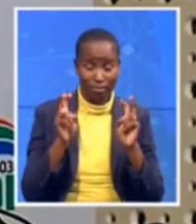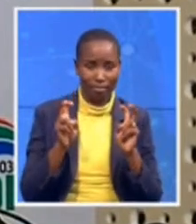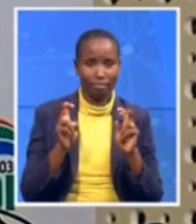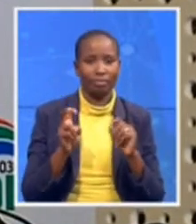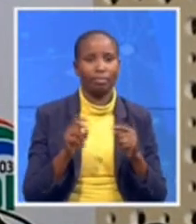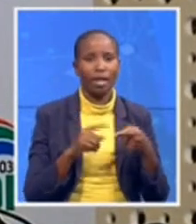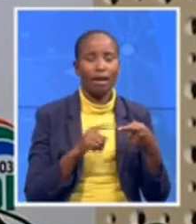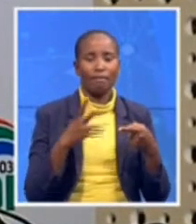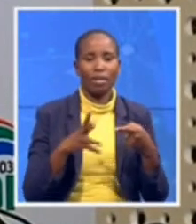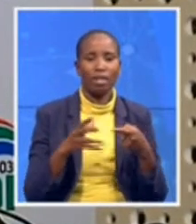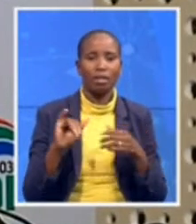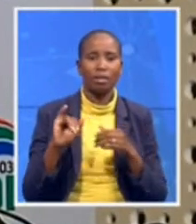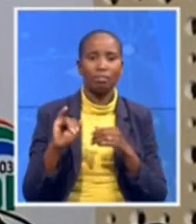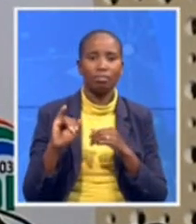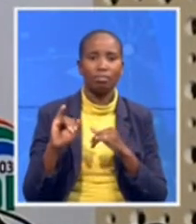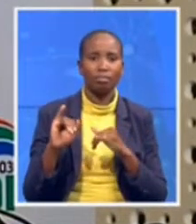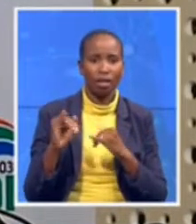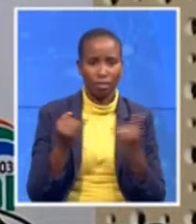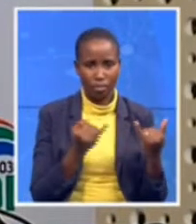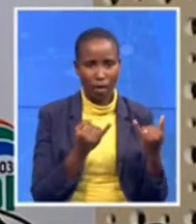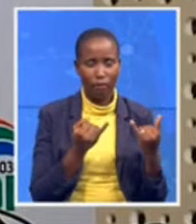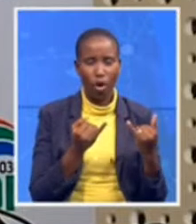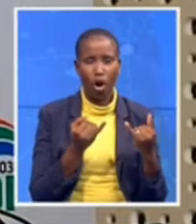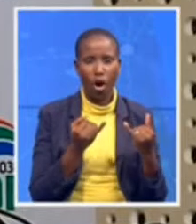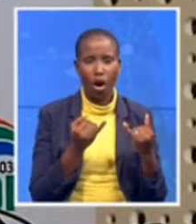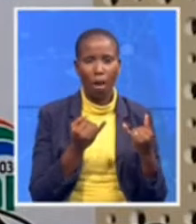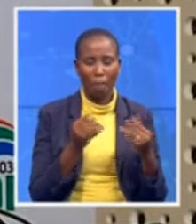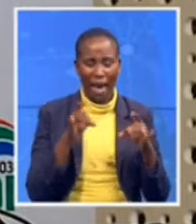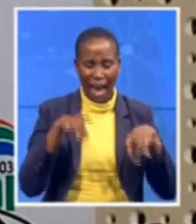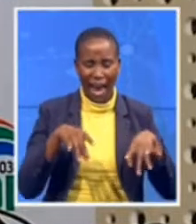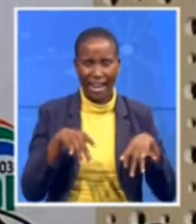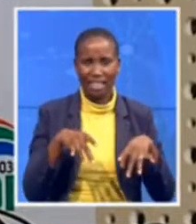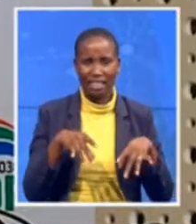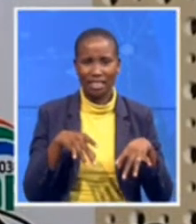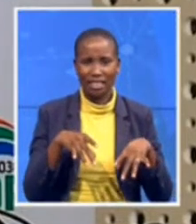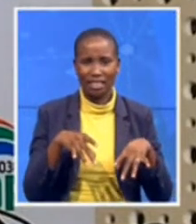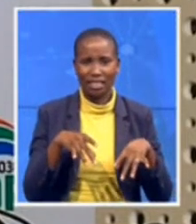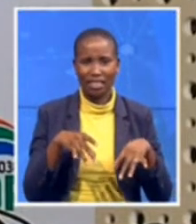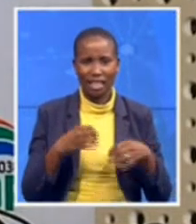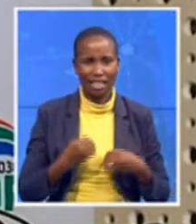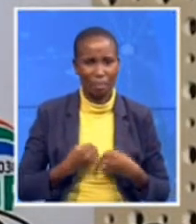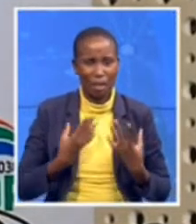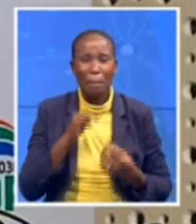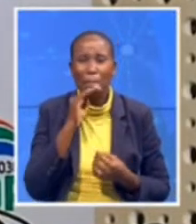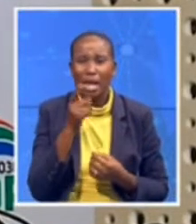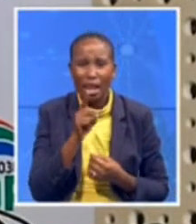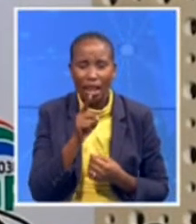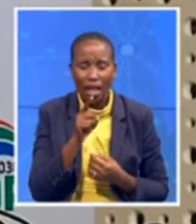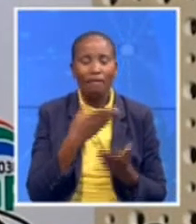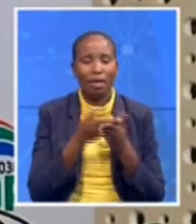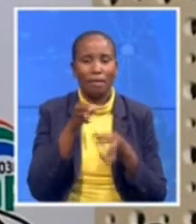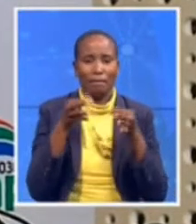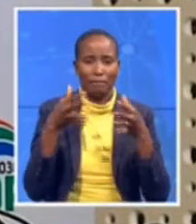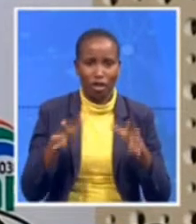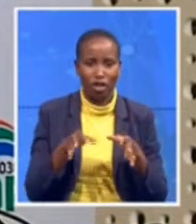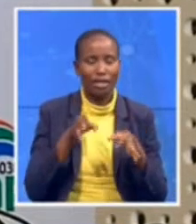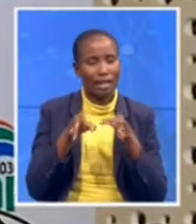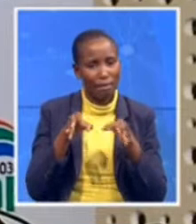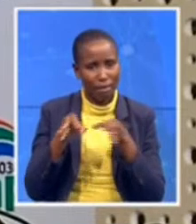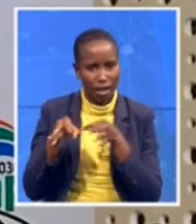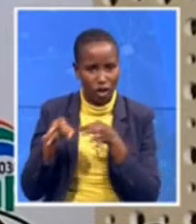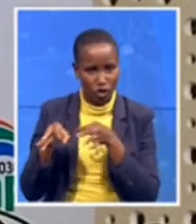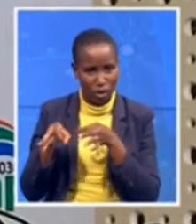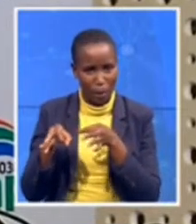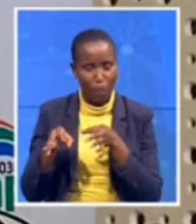so that is the premise upon which we will assess all matters. We'll use the definition and apply it. There's also a